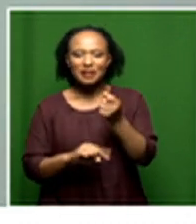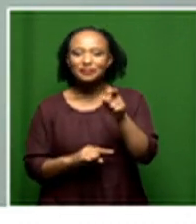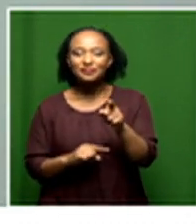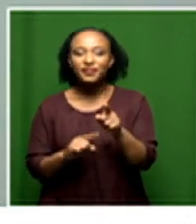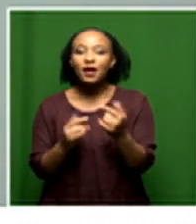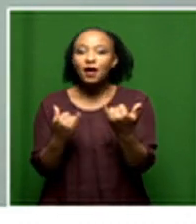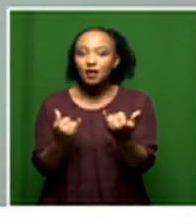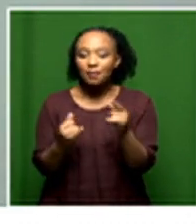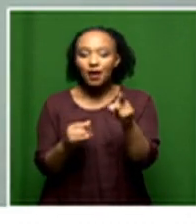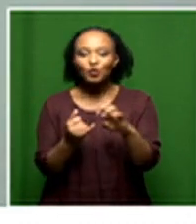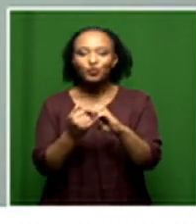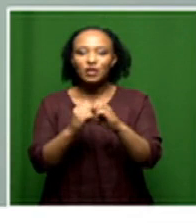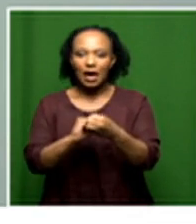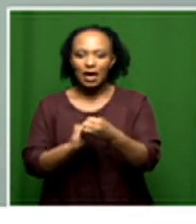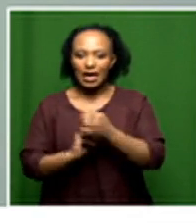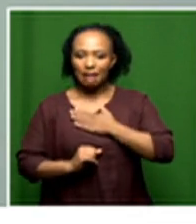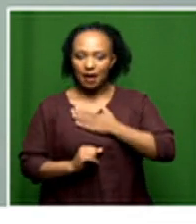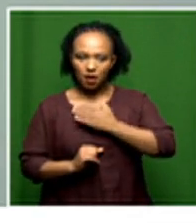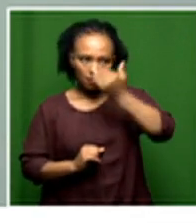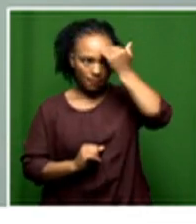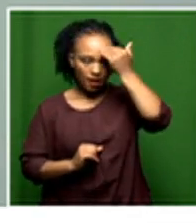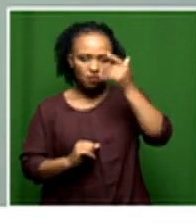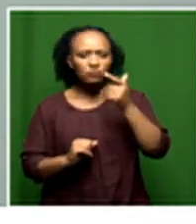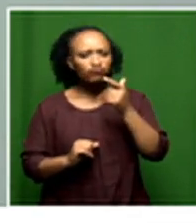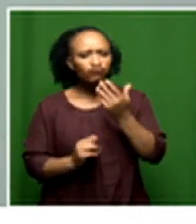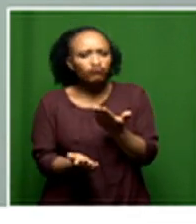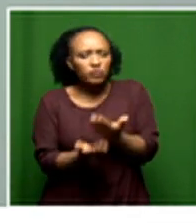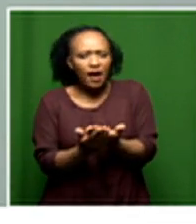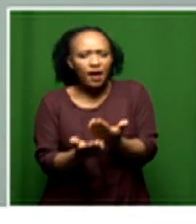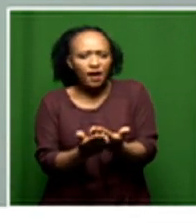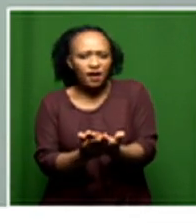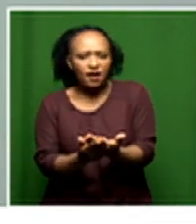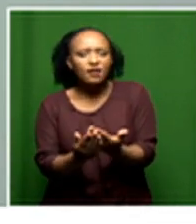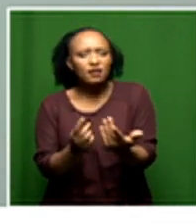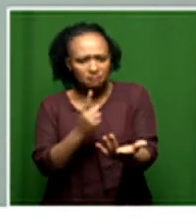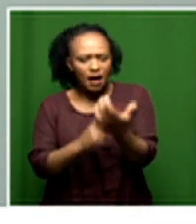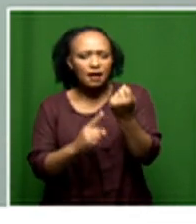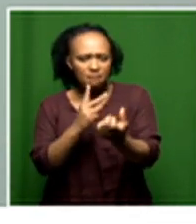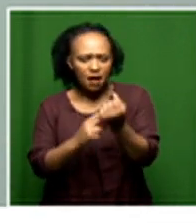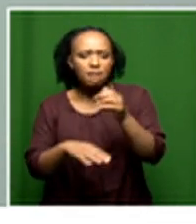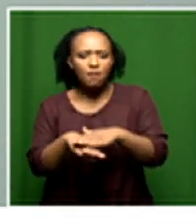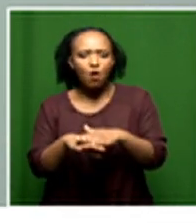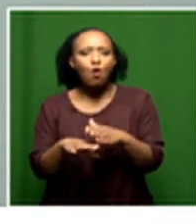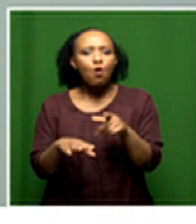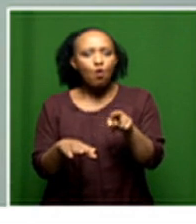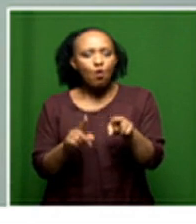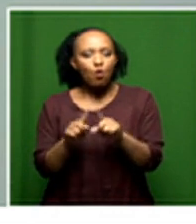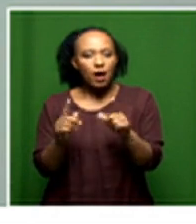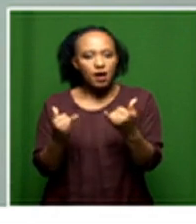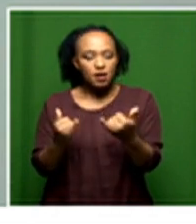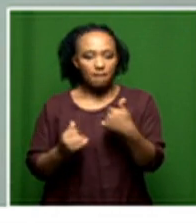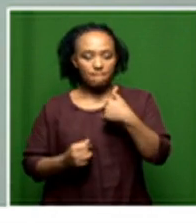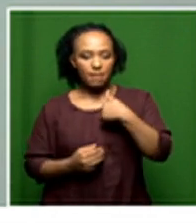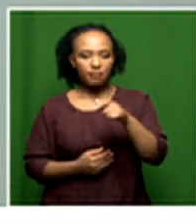try and, in my own mind, realize that I'm actually capable of a lot more than I give myself credit for. And I think as a